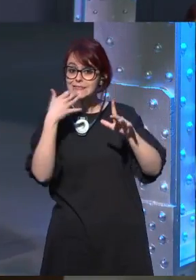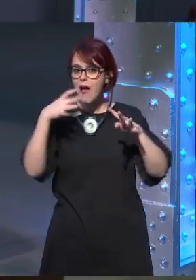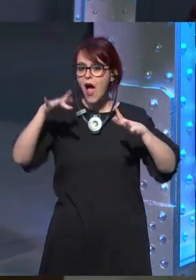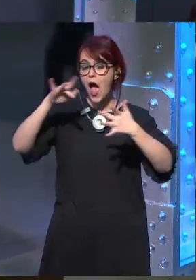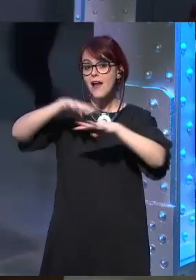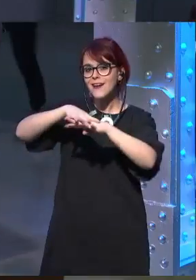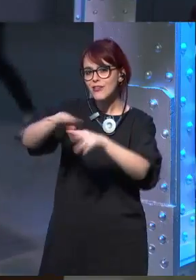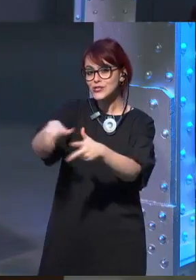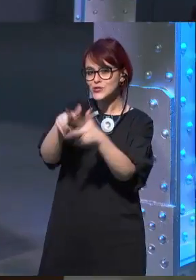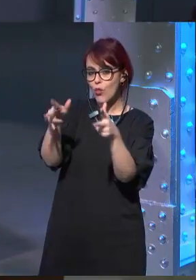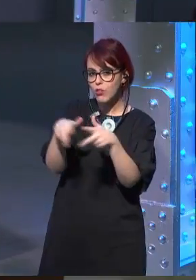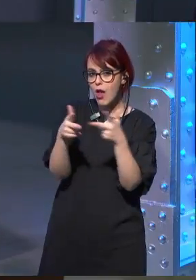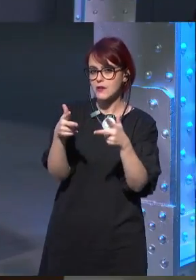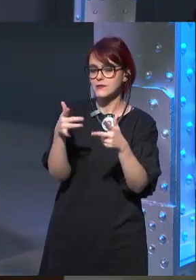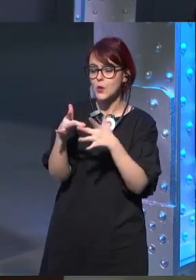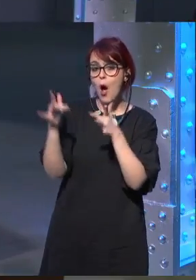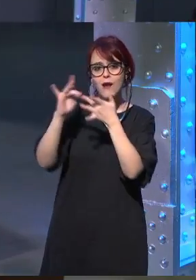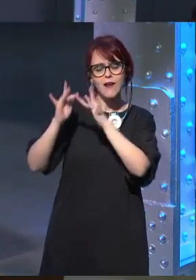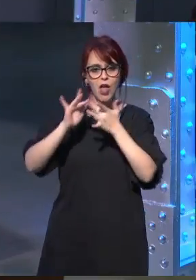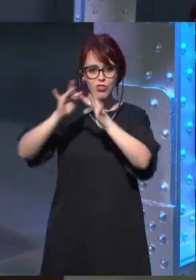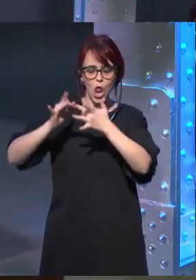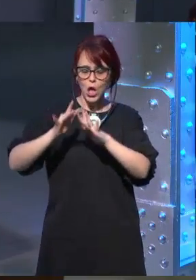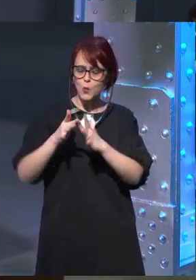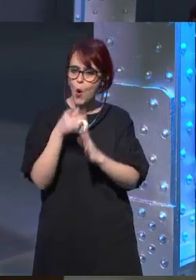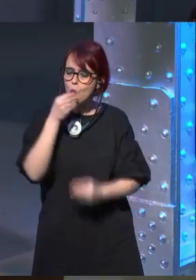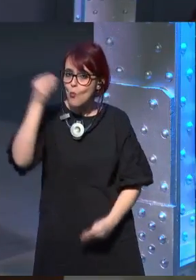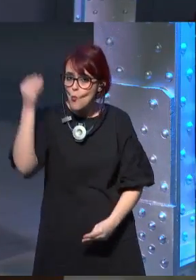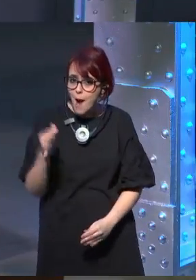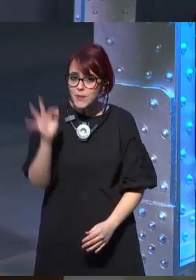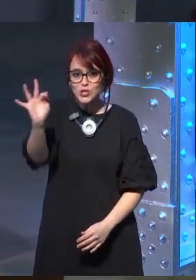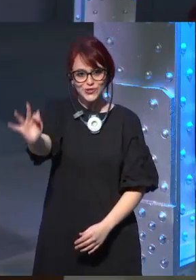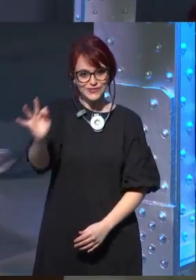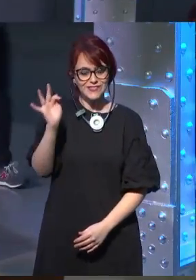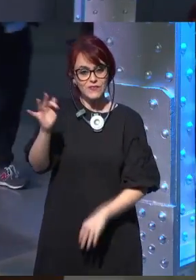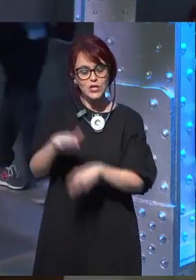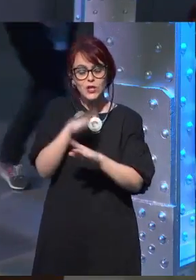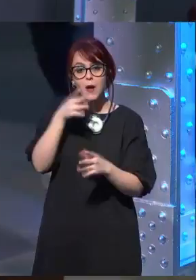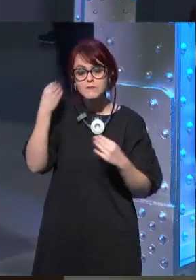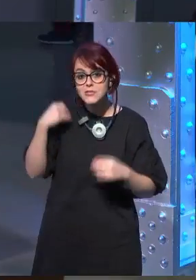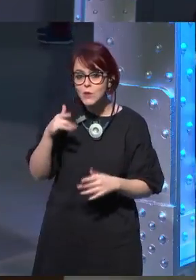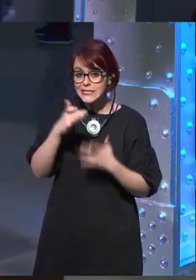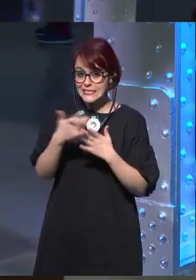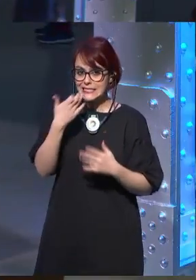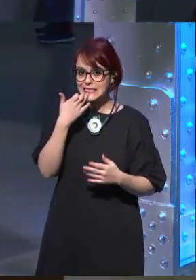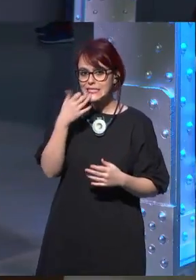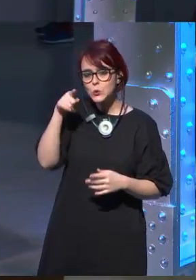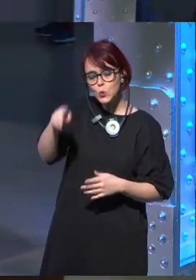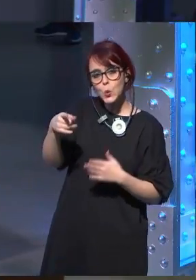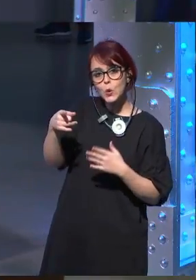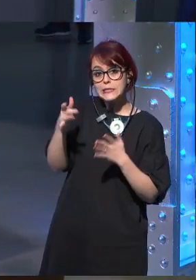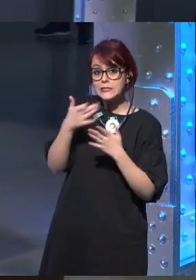mutually beneficial relationships and you build the social proof, will that person recommend you the next time a job comes